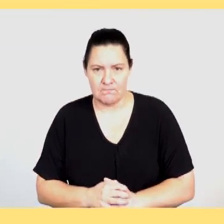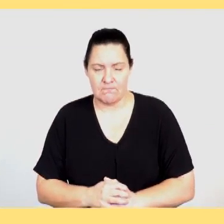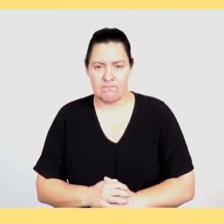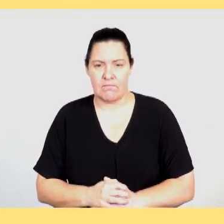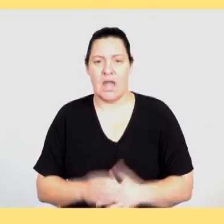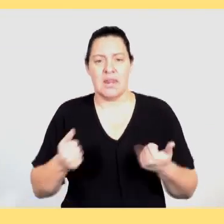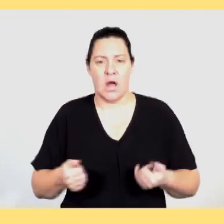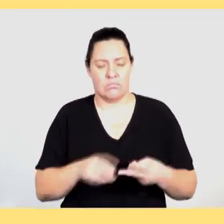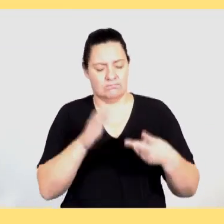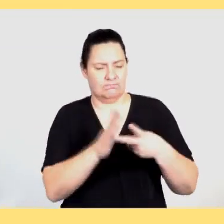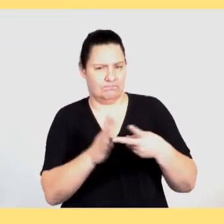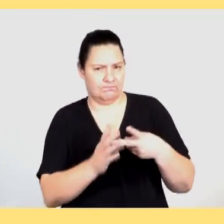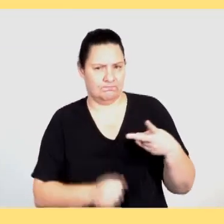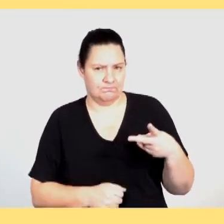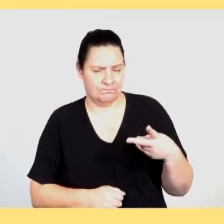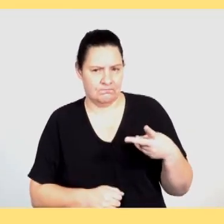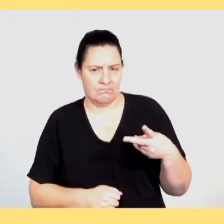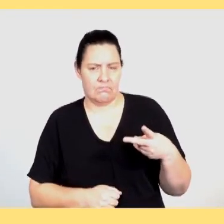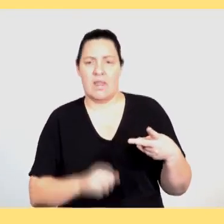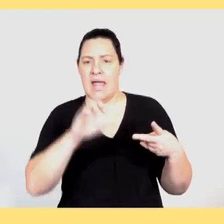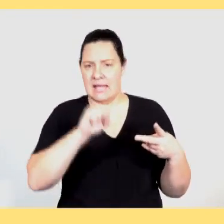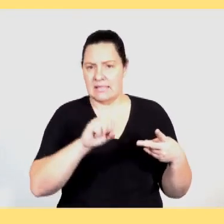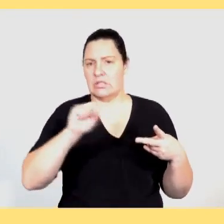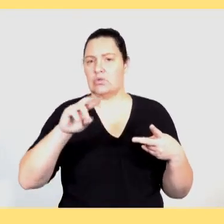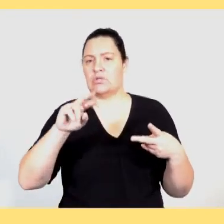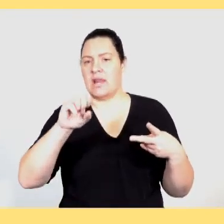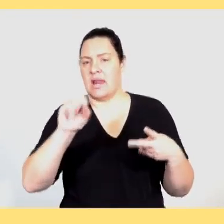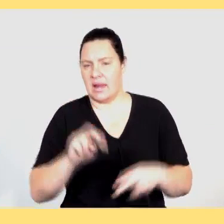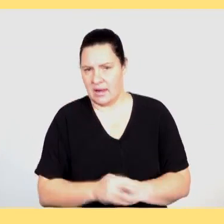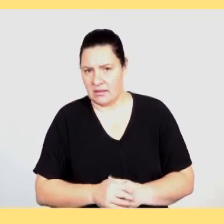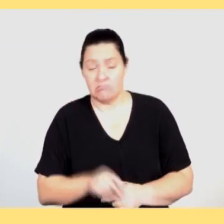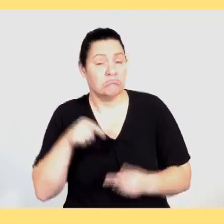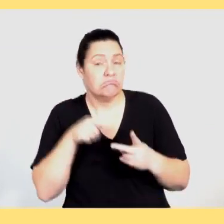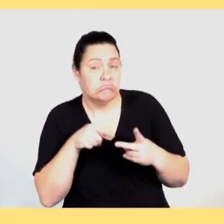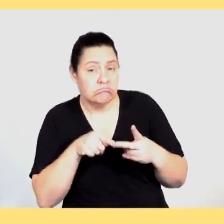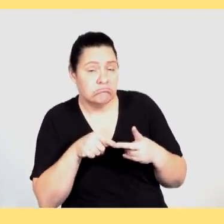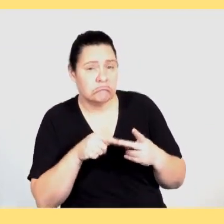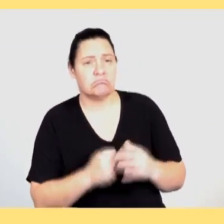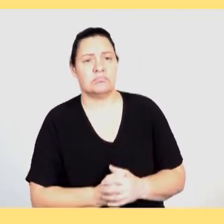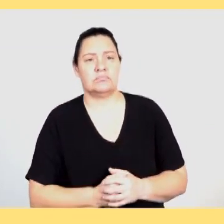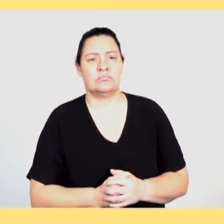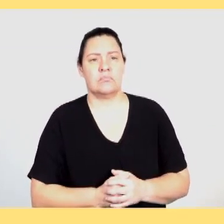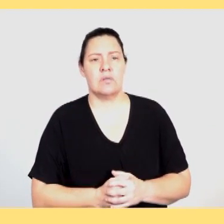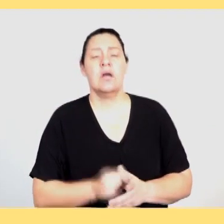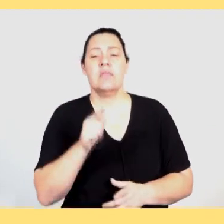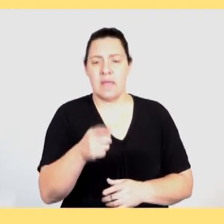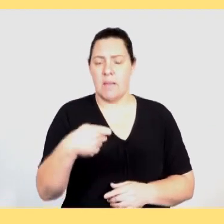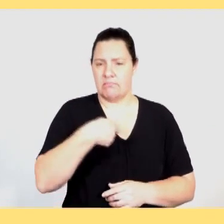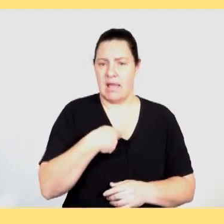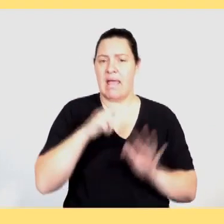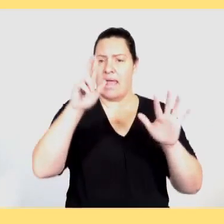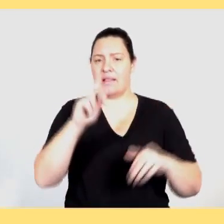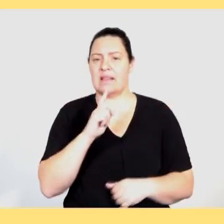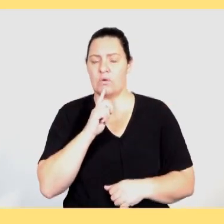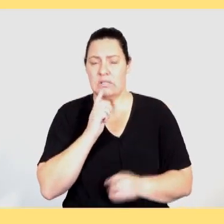20,000. Let's look at the other debtor as Susan. With as Susan, they were owing